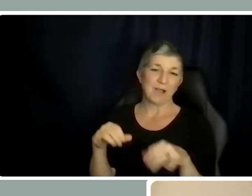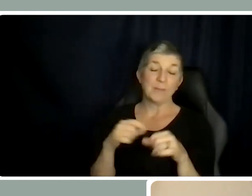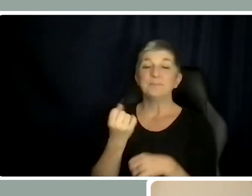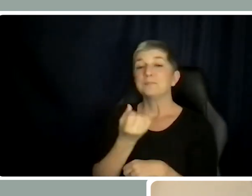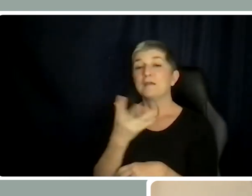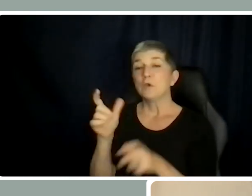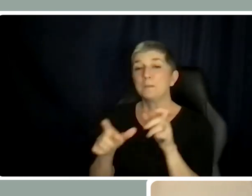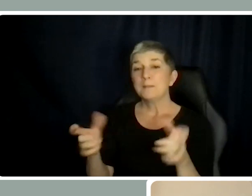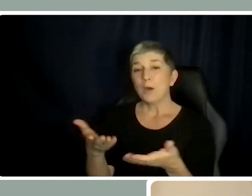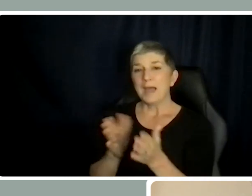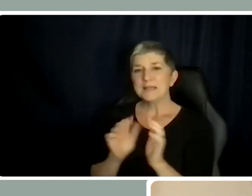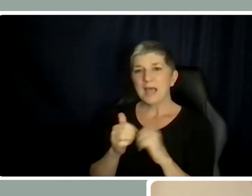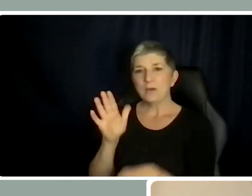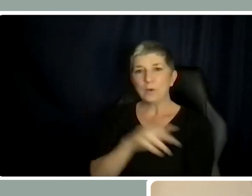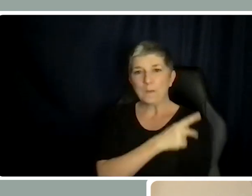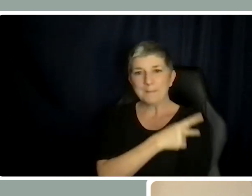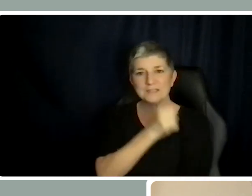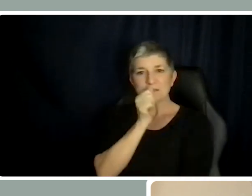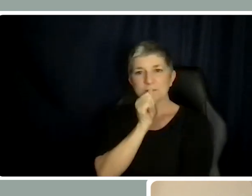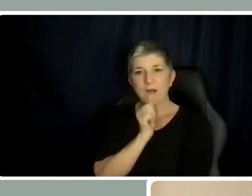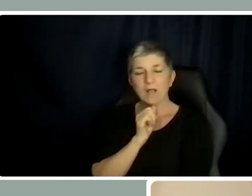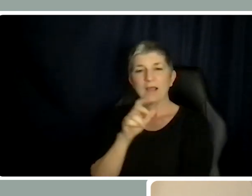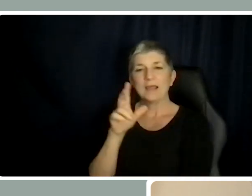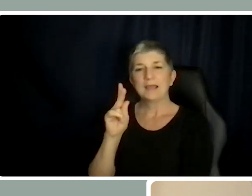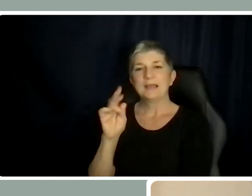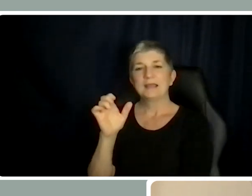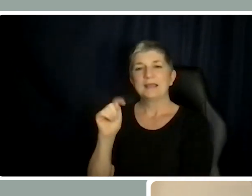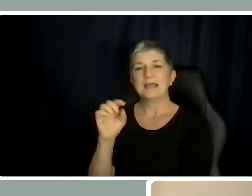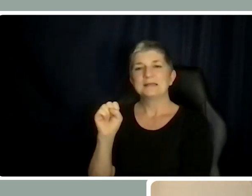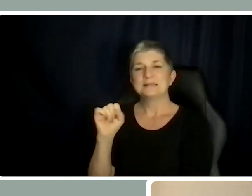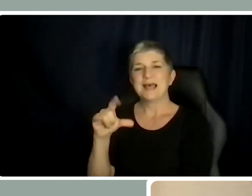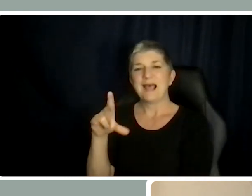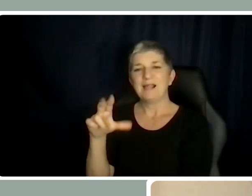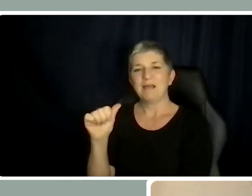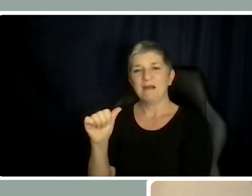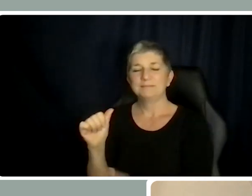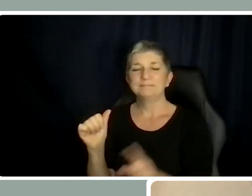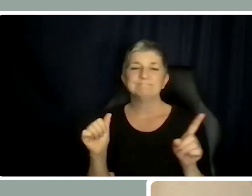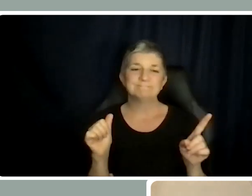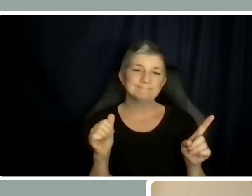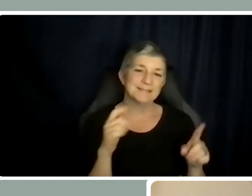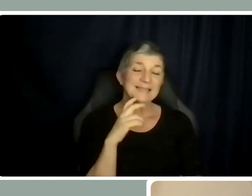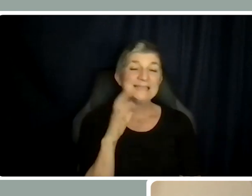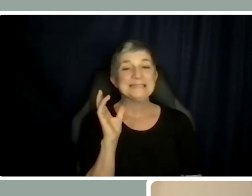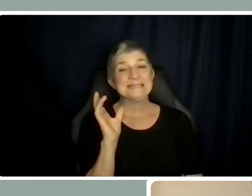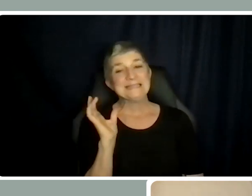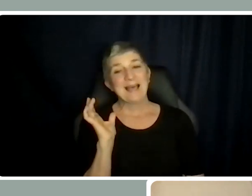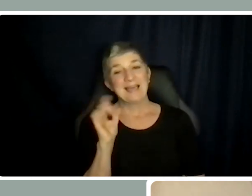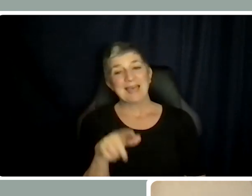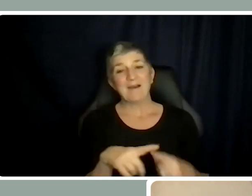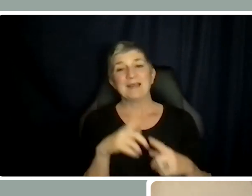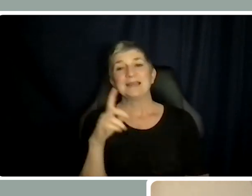people asking, how do your patients tolerate Kadcyla? Yeah. Well, Kadcyla, which